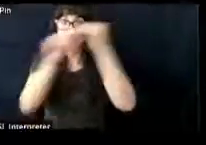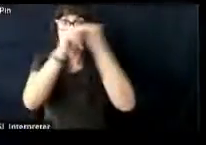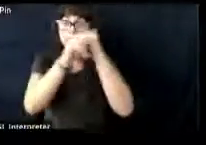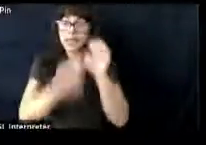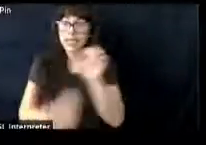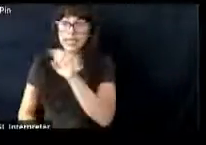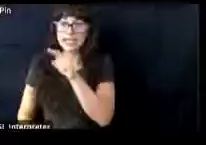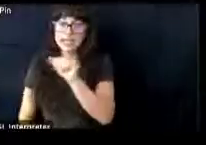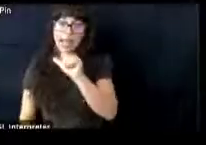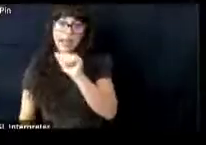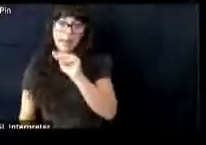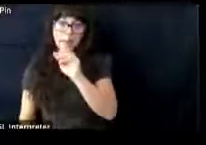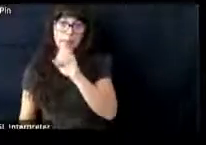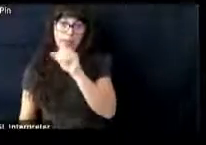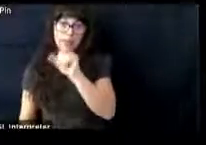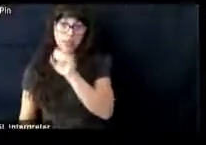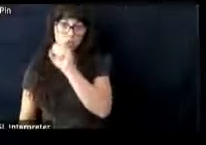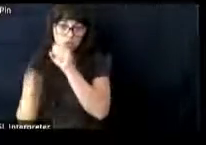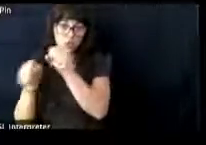Alameda Street.